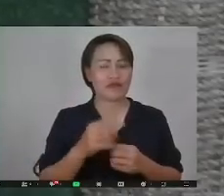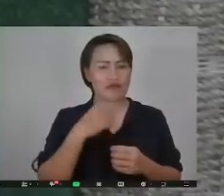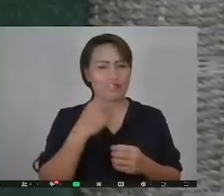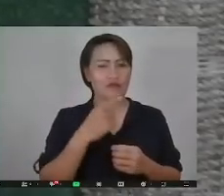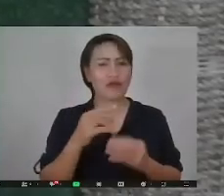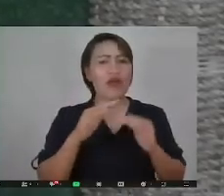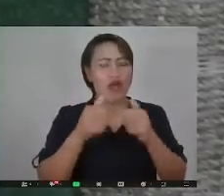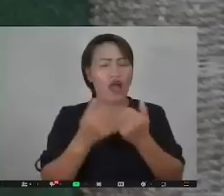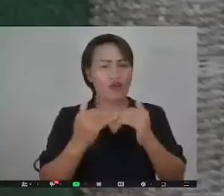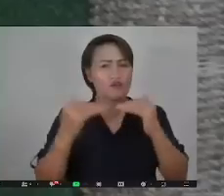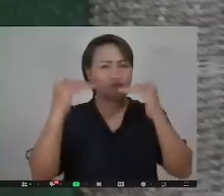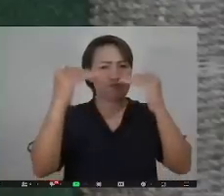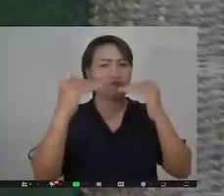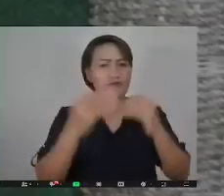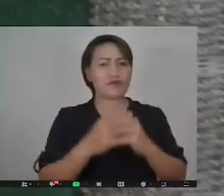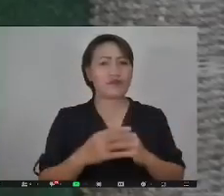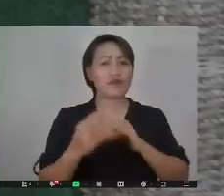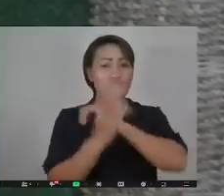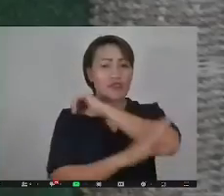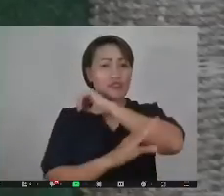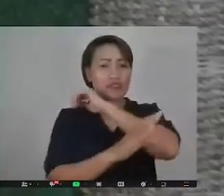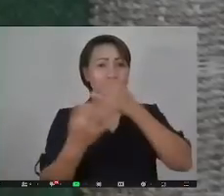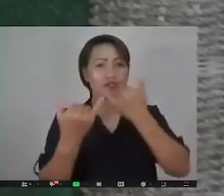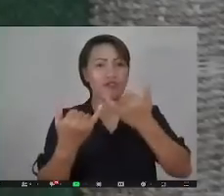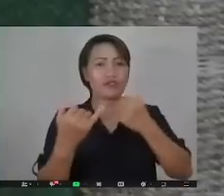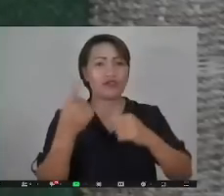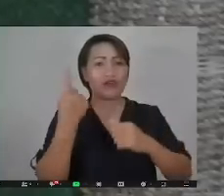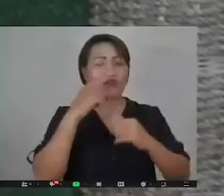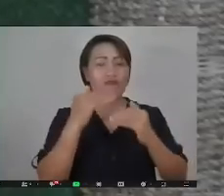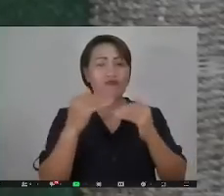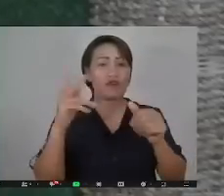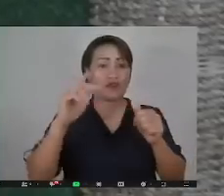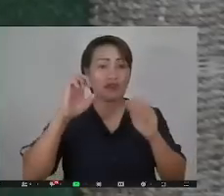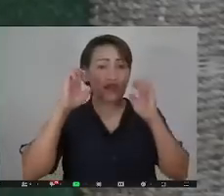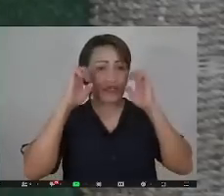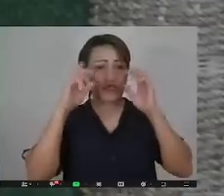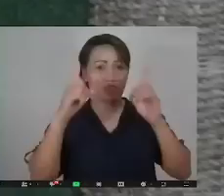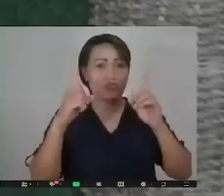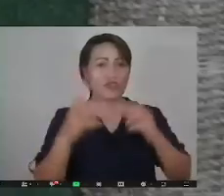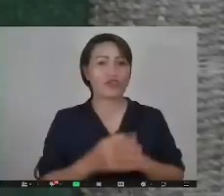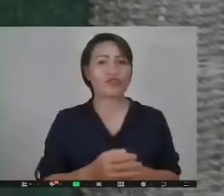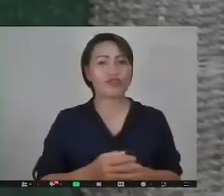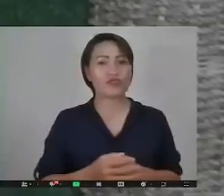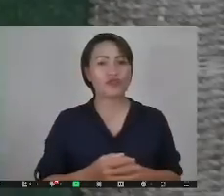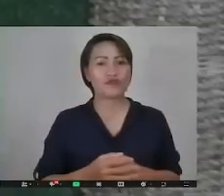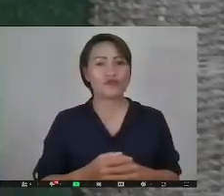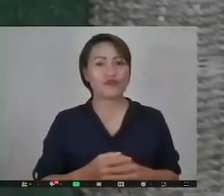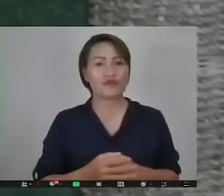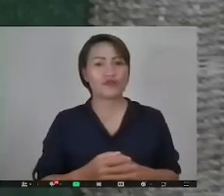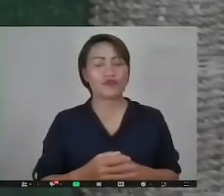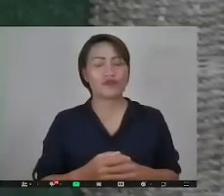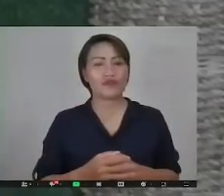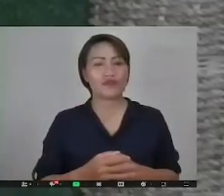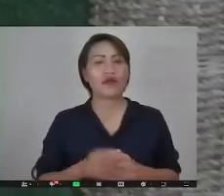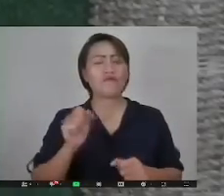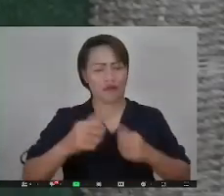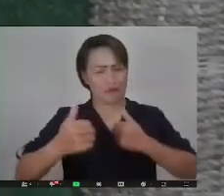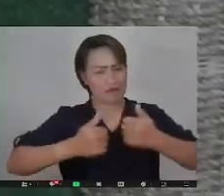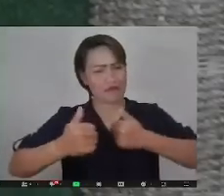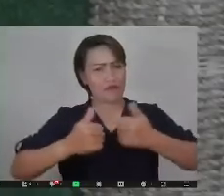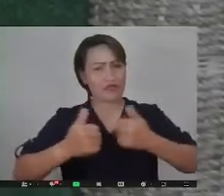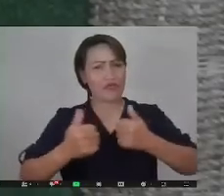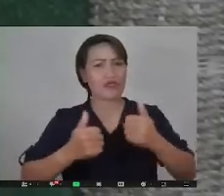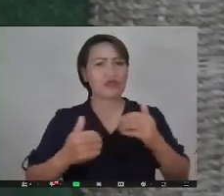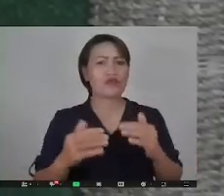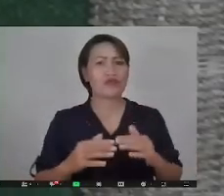STEM is the prime priority for basic education for us Filipinos to be able to compete in a highly critical and changing world. That